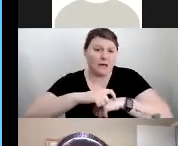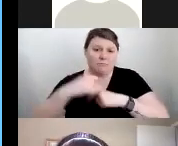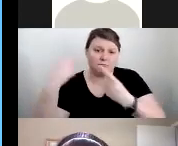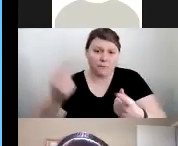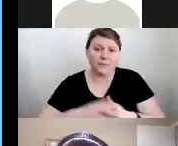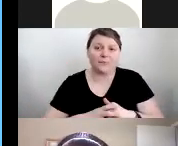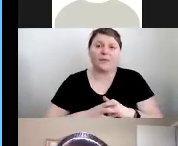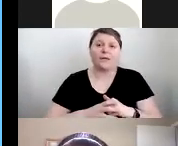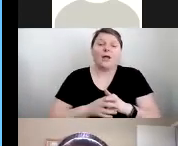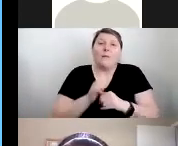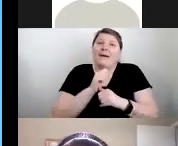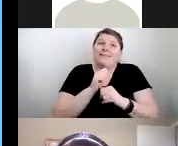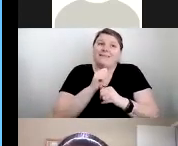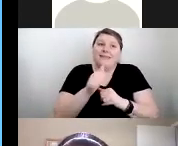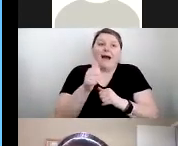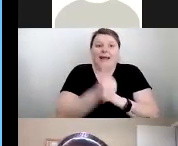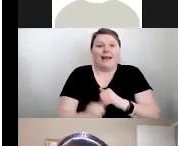over the last 12 months, though.